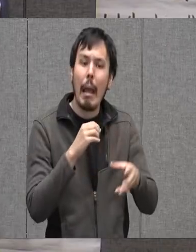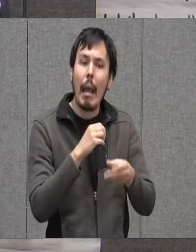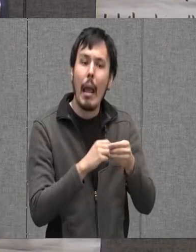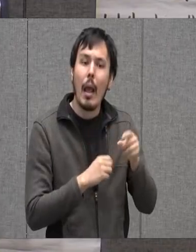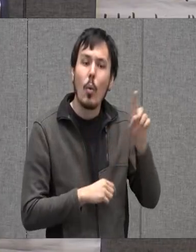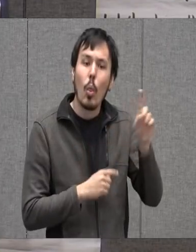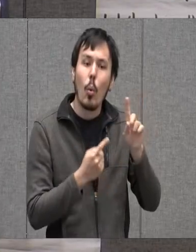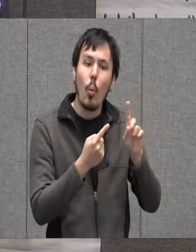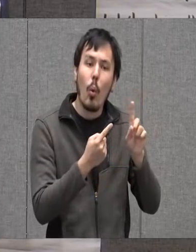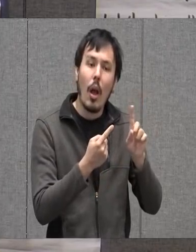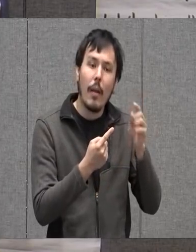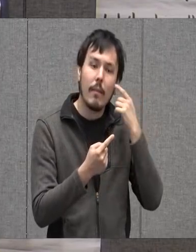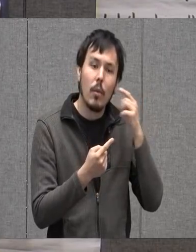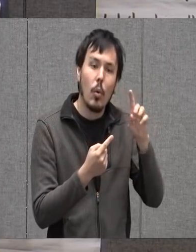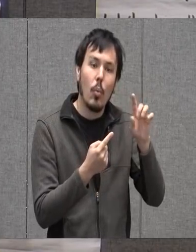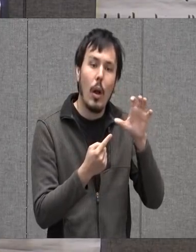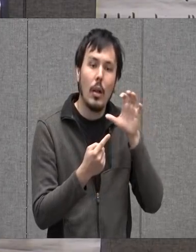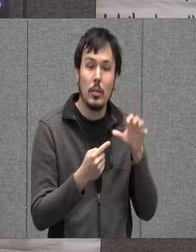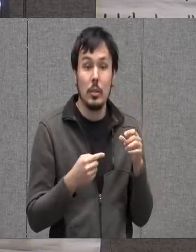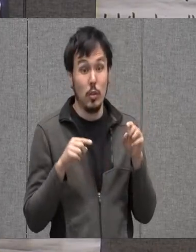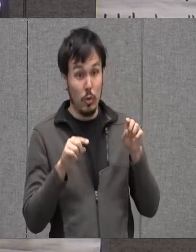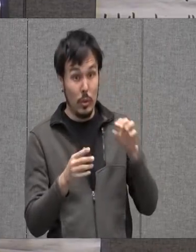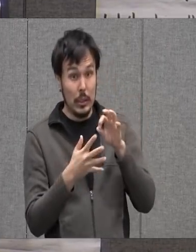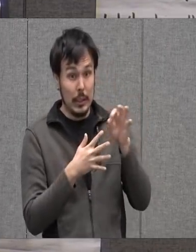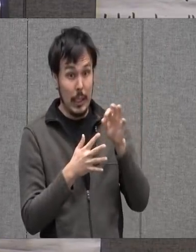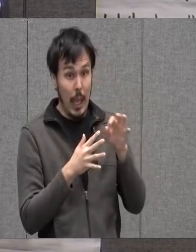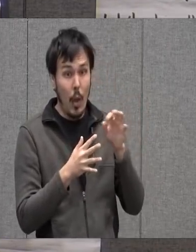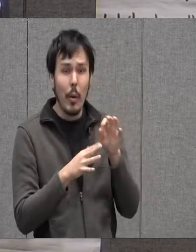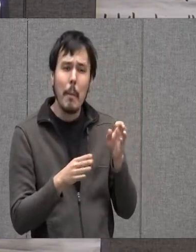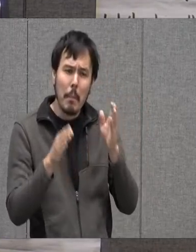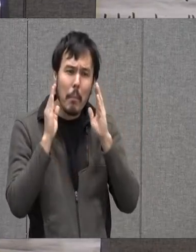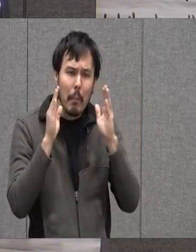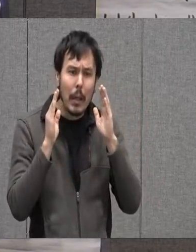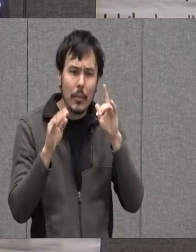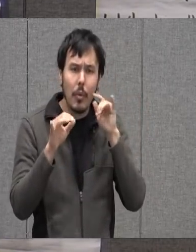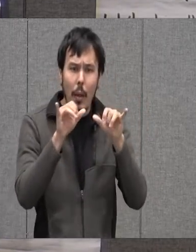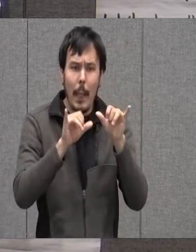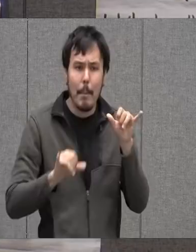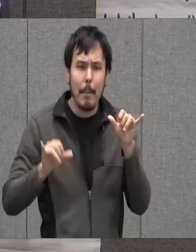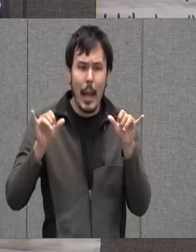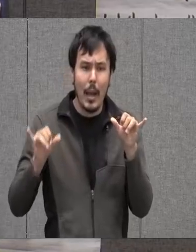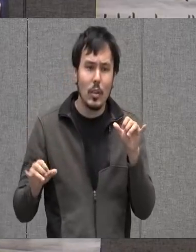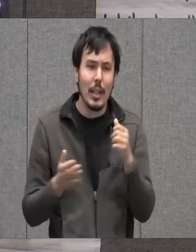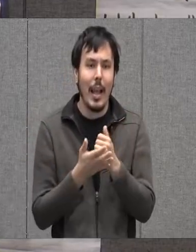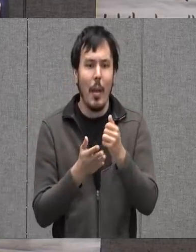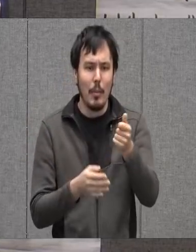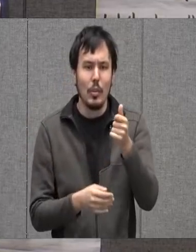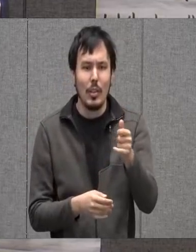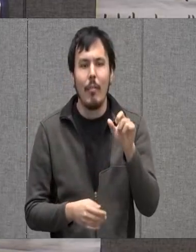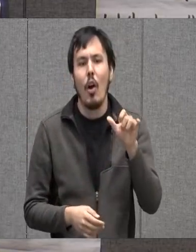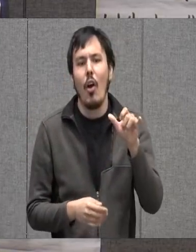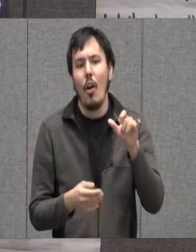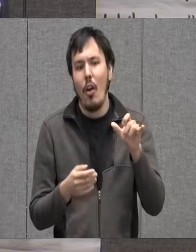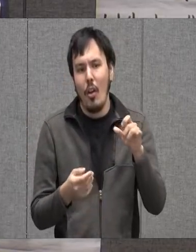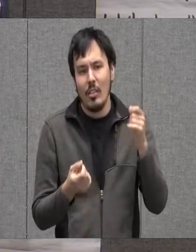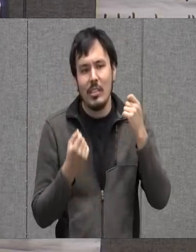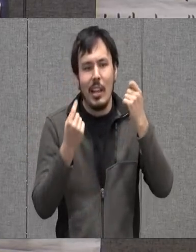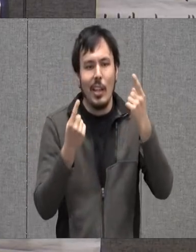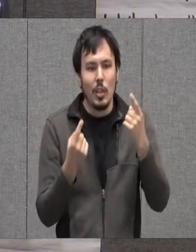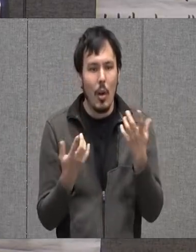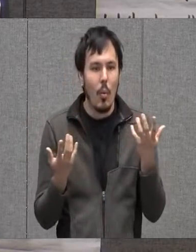we're doing this counting today, just be paying attention to the patterns that are there, and that will help you catch on to the pattern and the counting